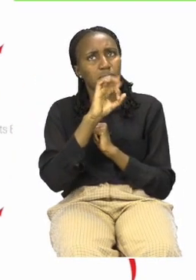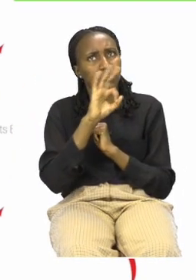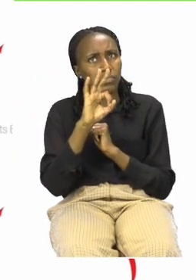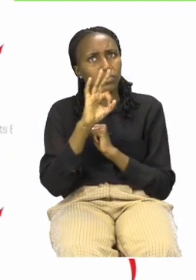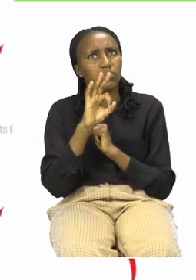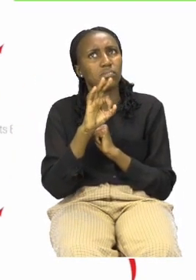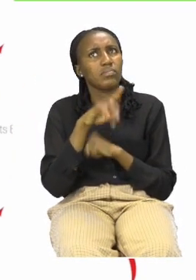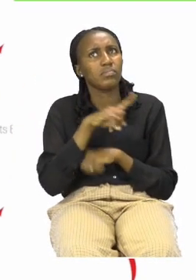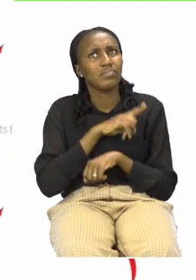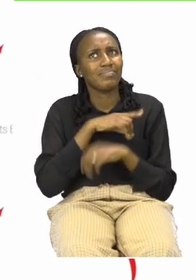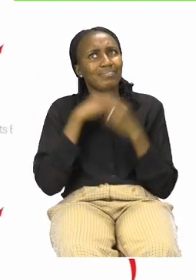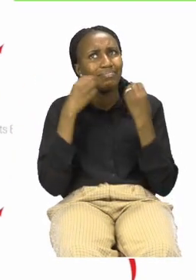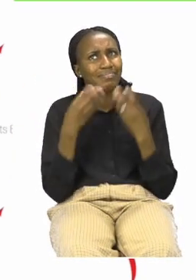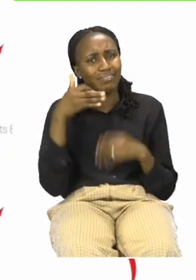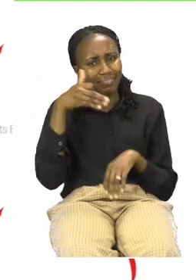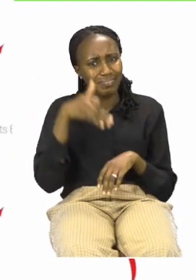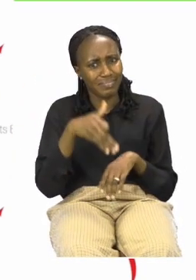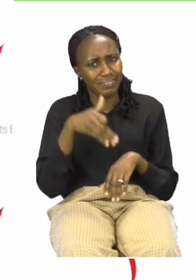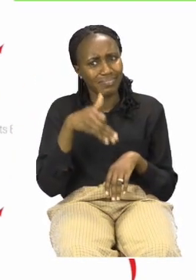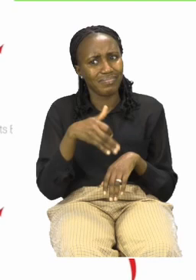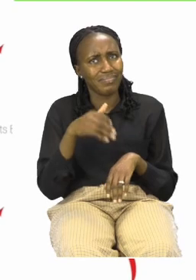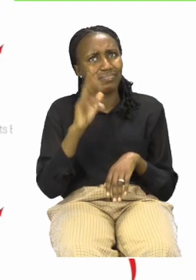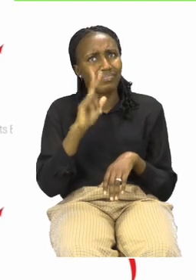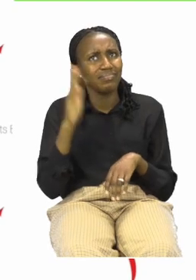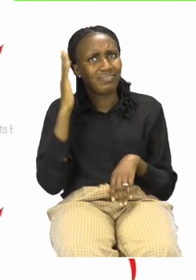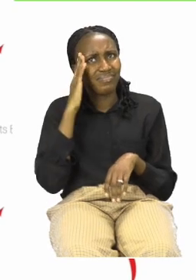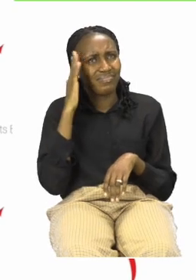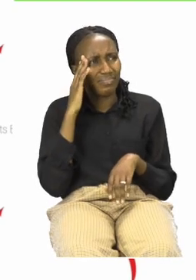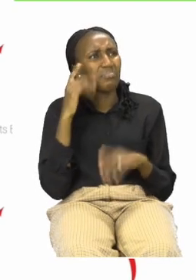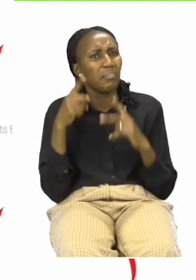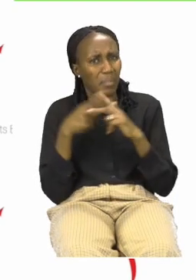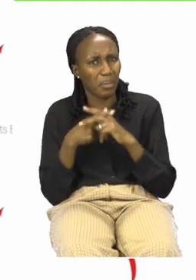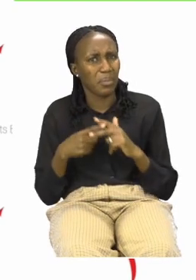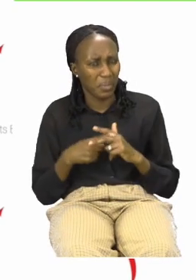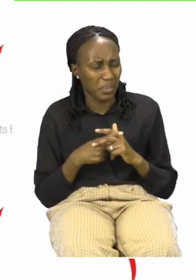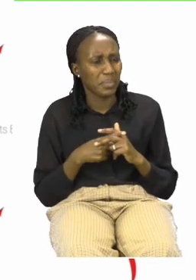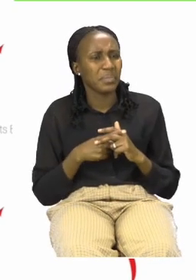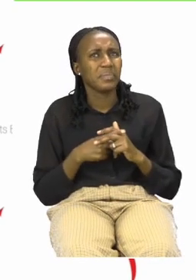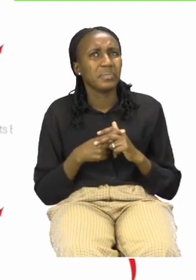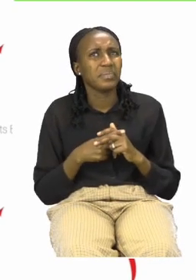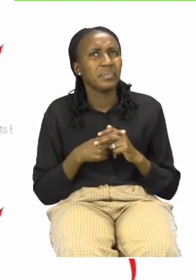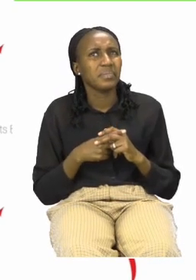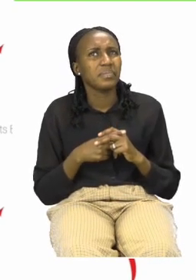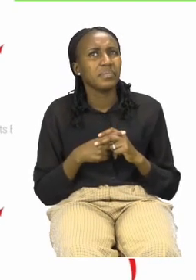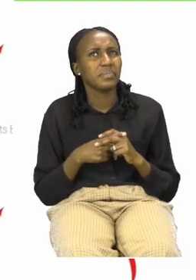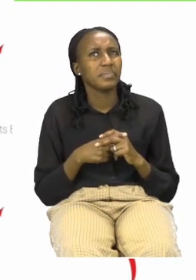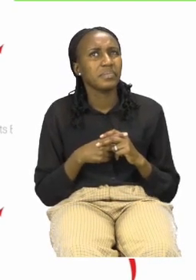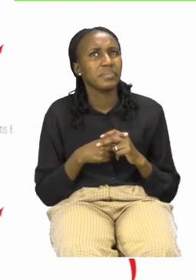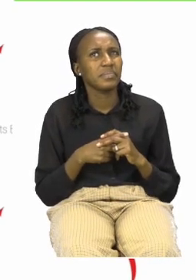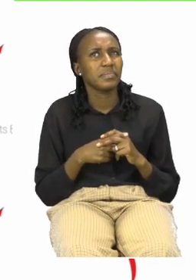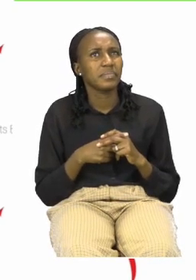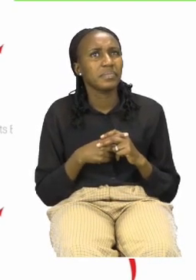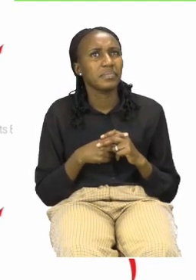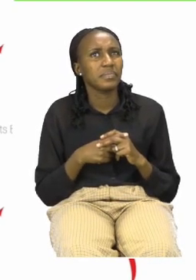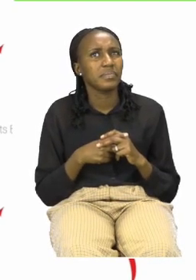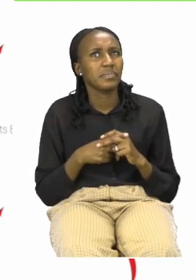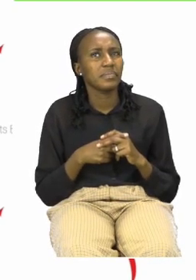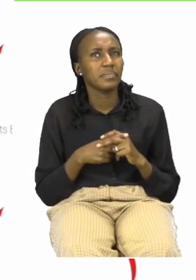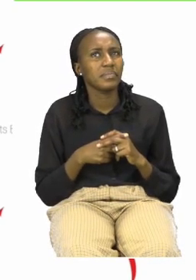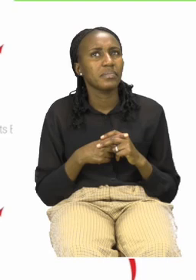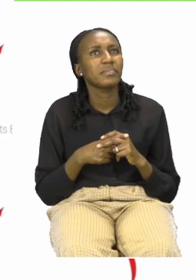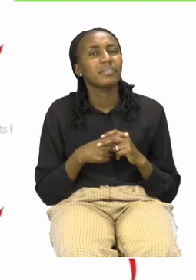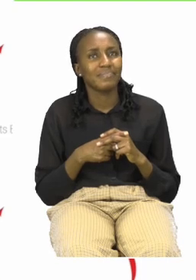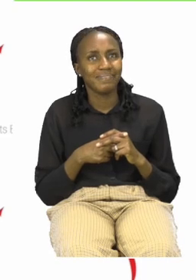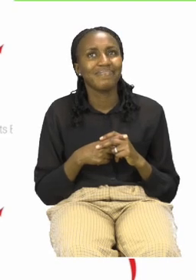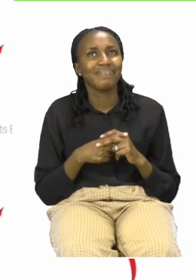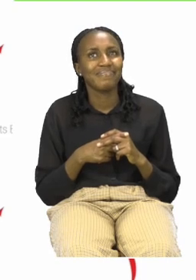many people know that golf is played. You hear people on social media taking cool pictures, you might say,